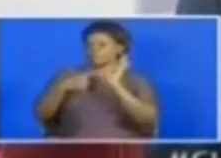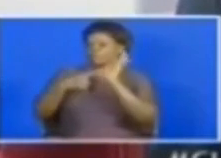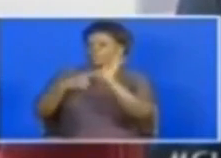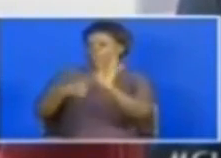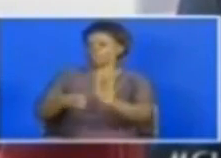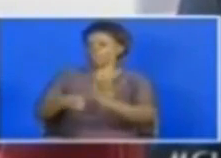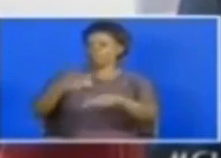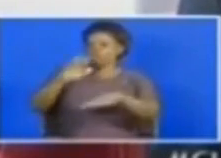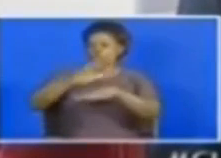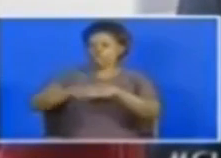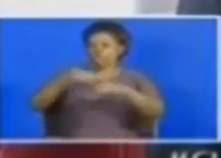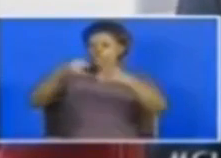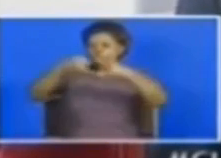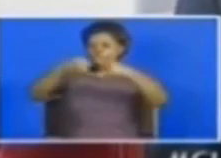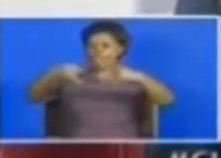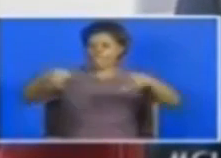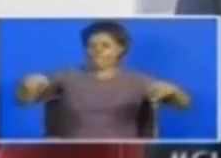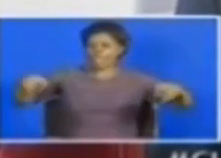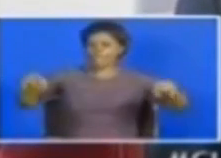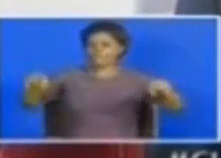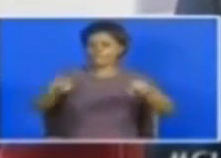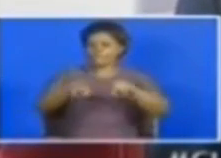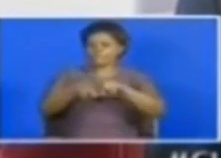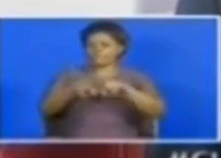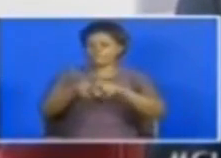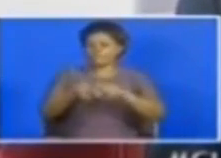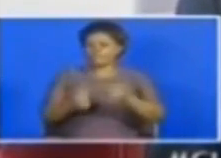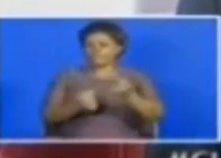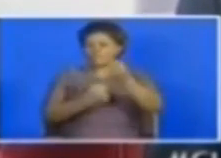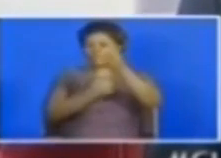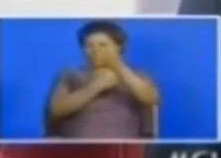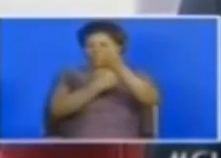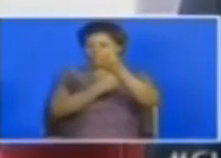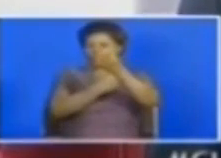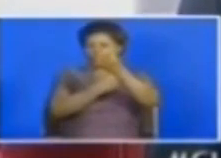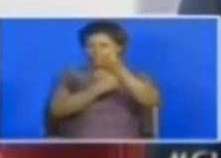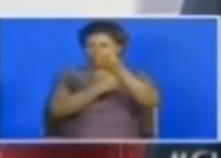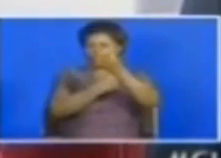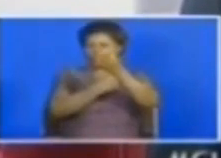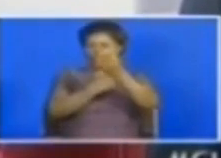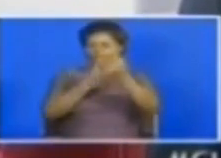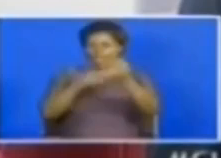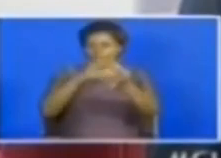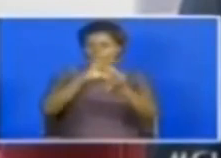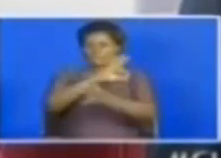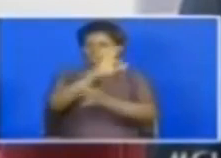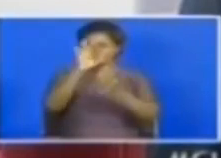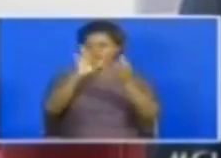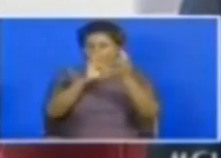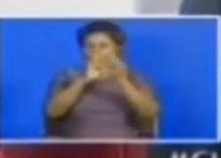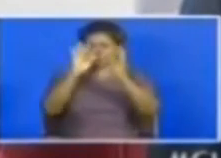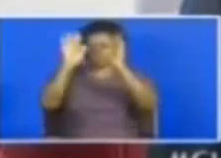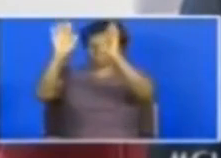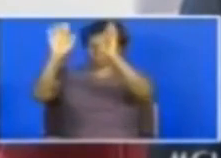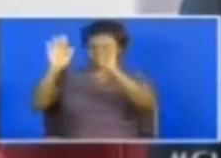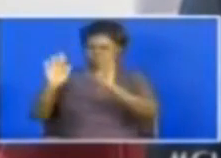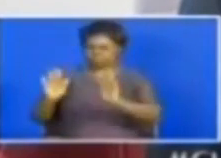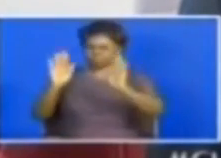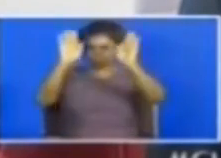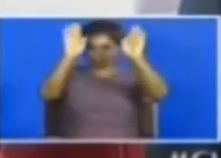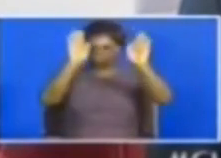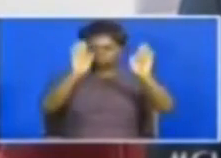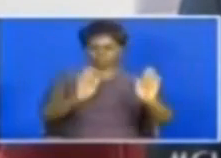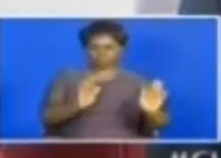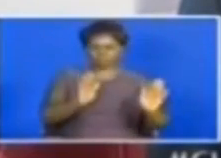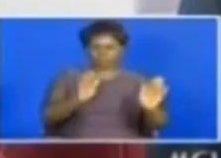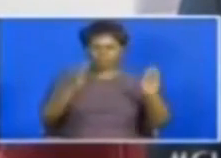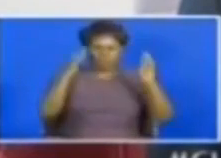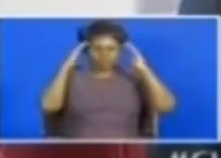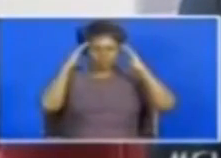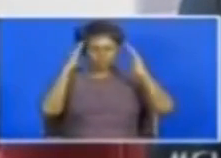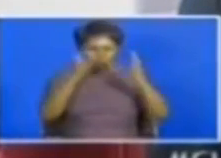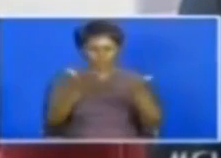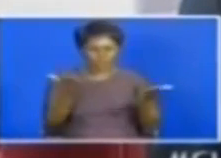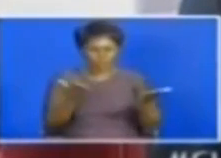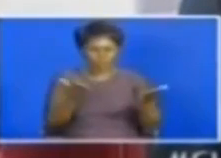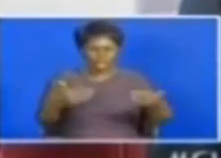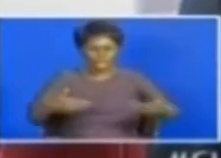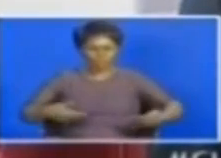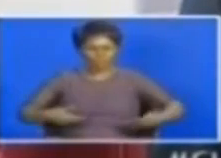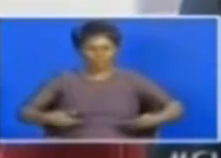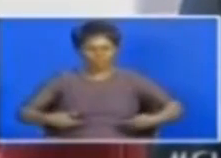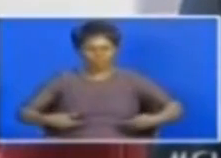online. We've also, with the support of IFES, kicked out a very specific campaign that is focused on the